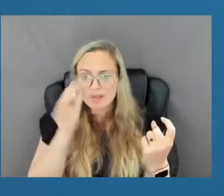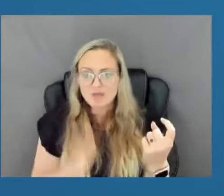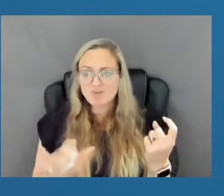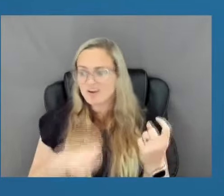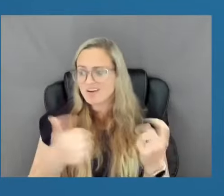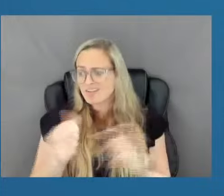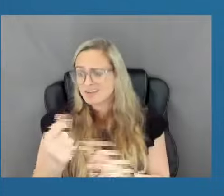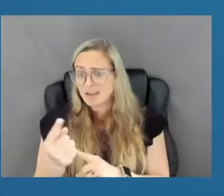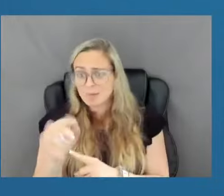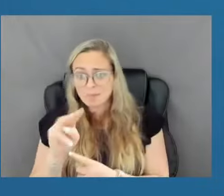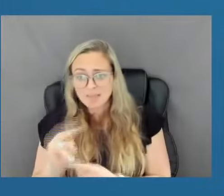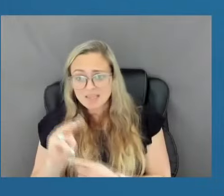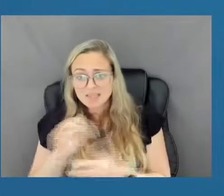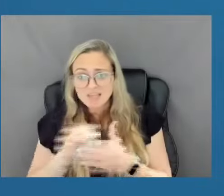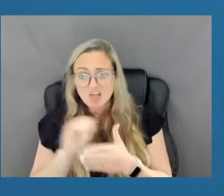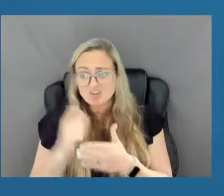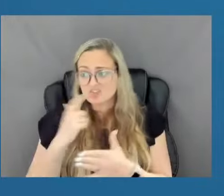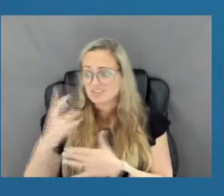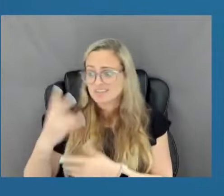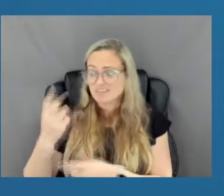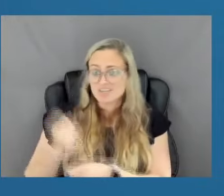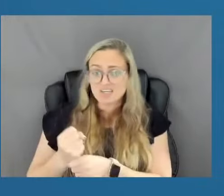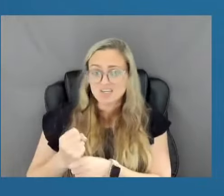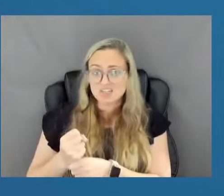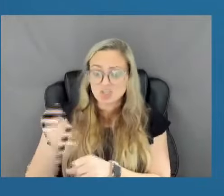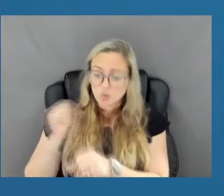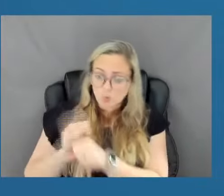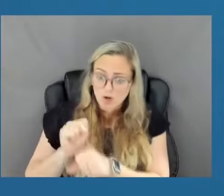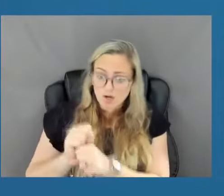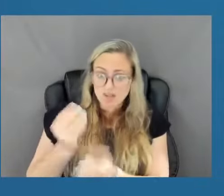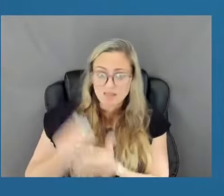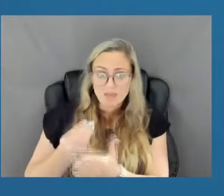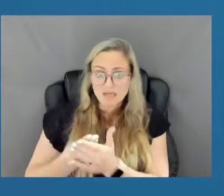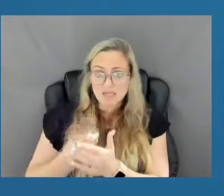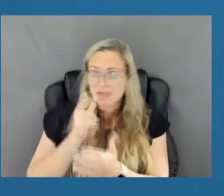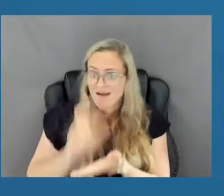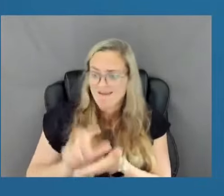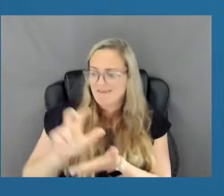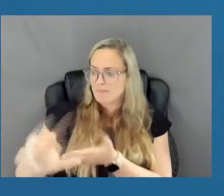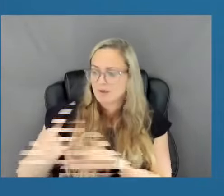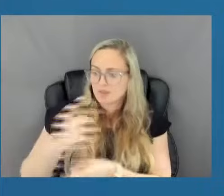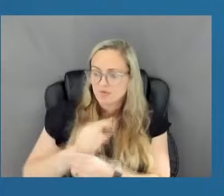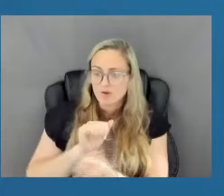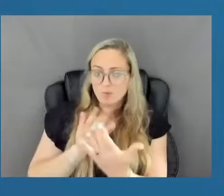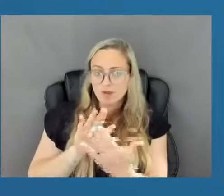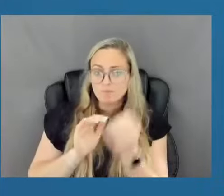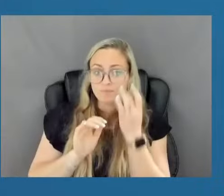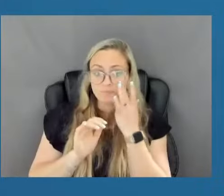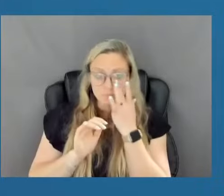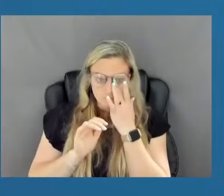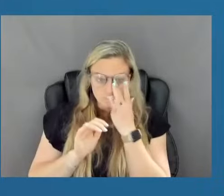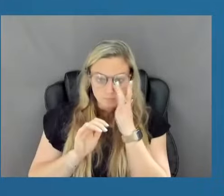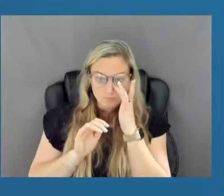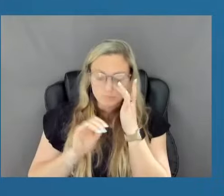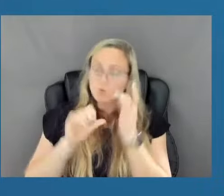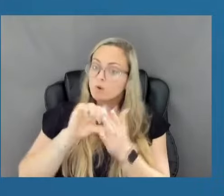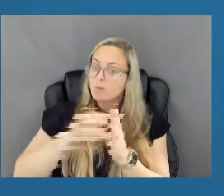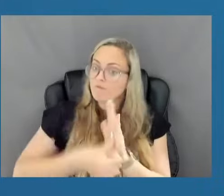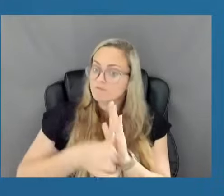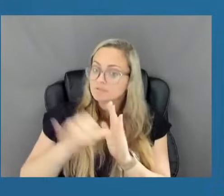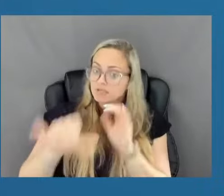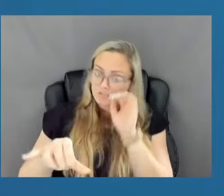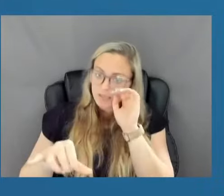million if for the last 7 years the work and the money wasn't implemented in the right way. So I want to highlight those program administrators